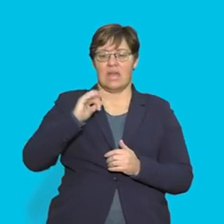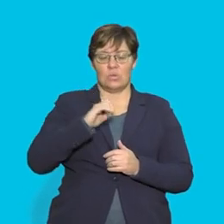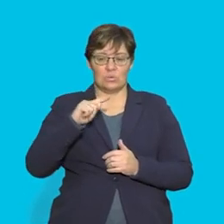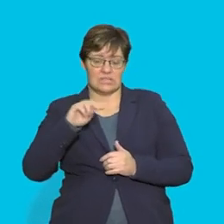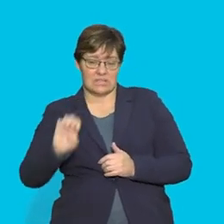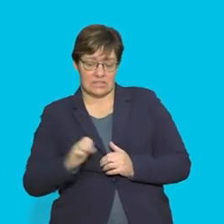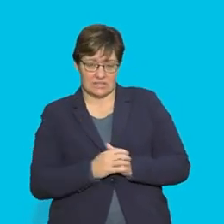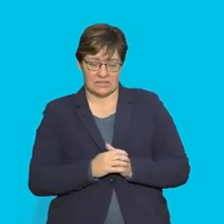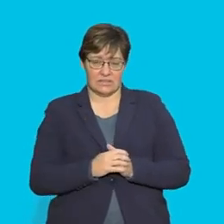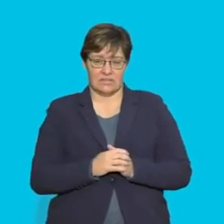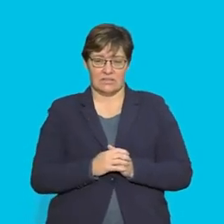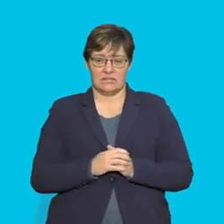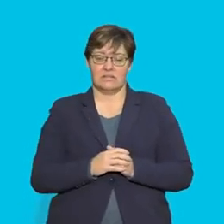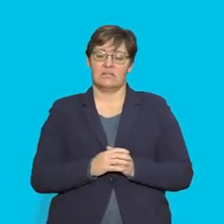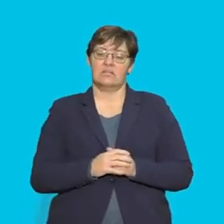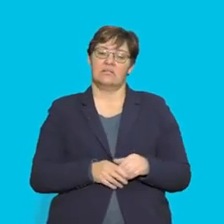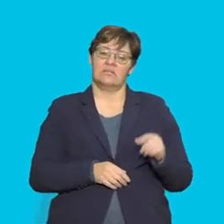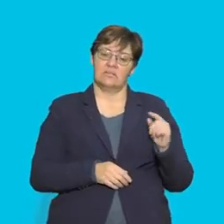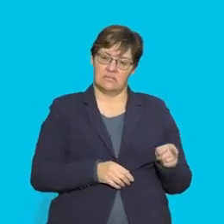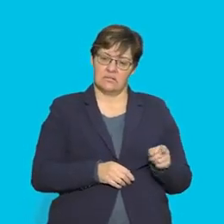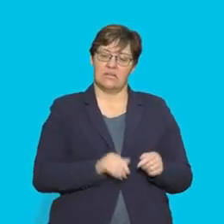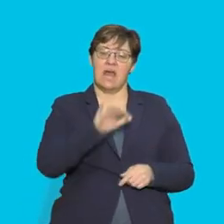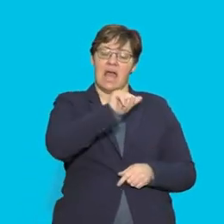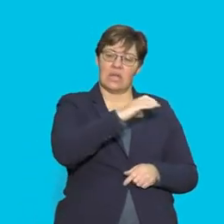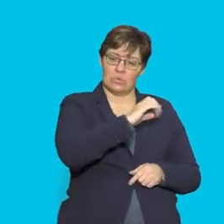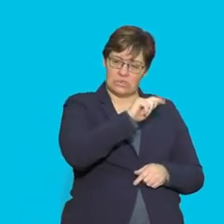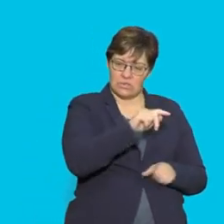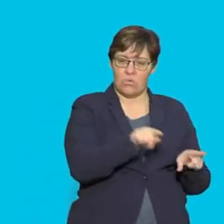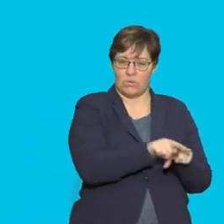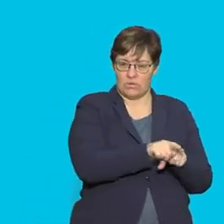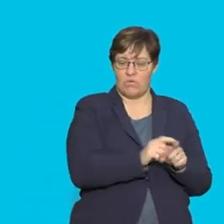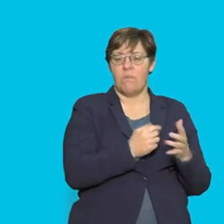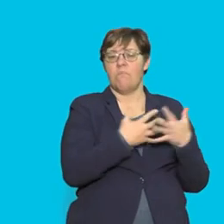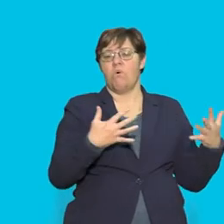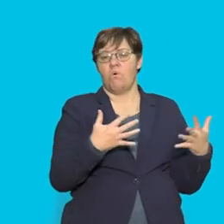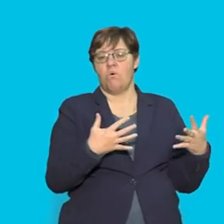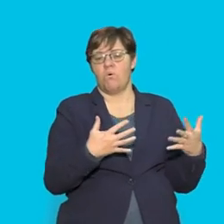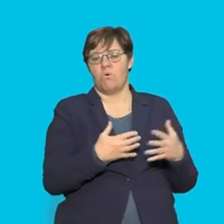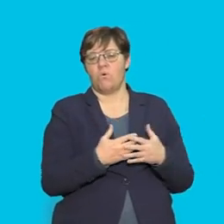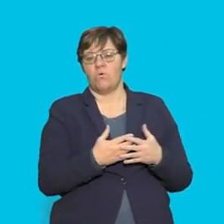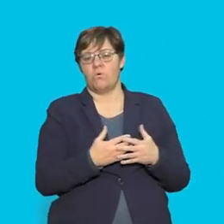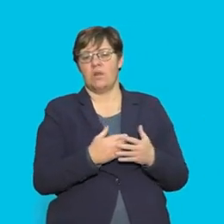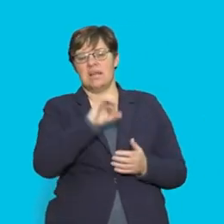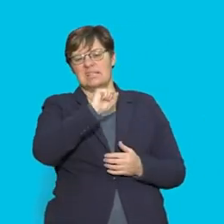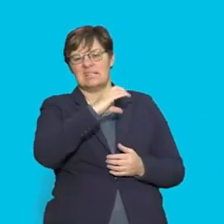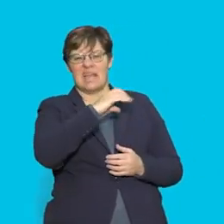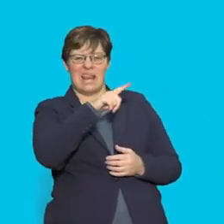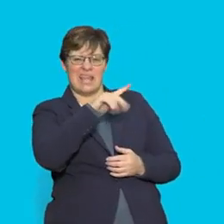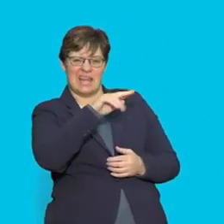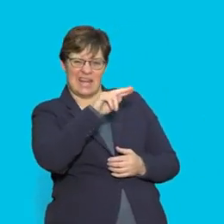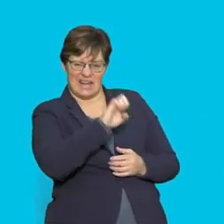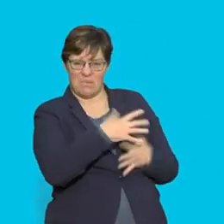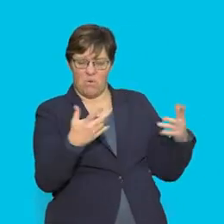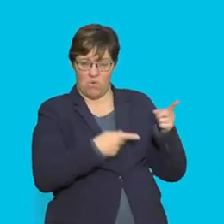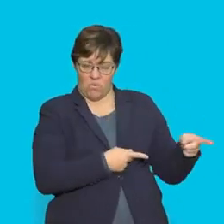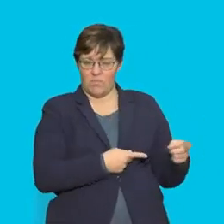acute-angled triangle, and this will also be an acute-angled triangle, which is more of your scalene. And